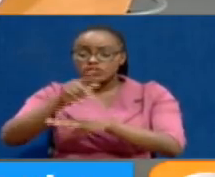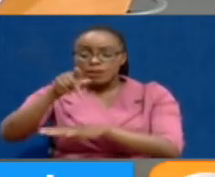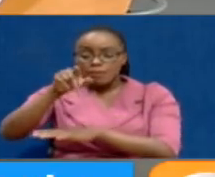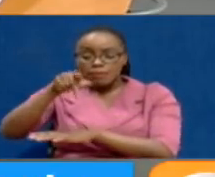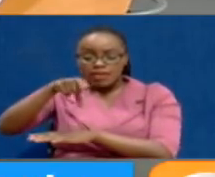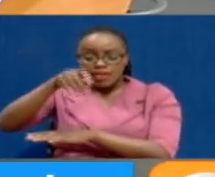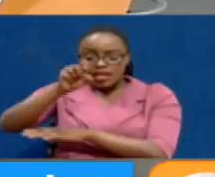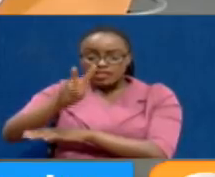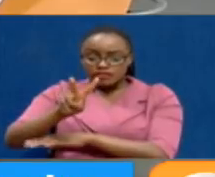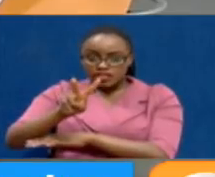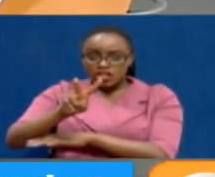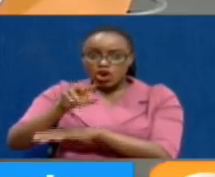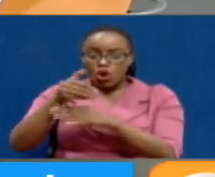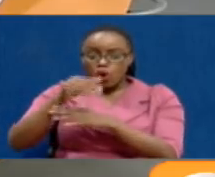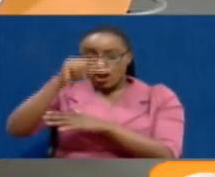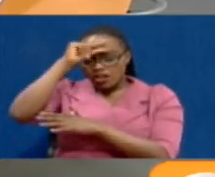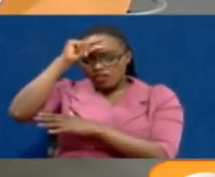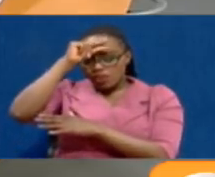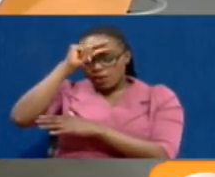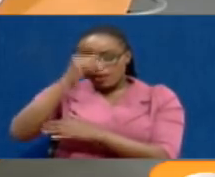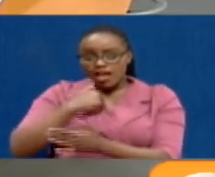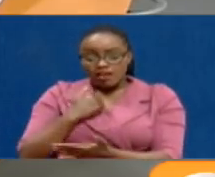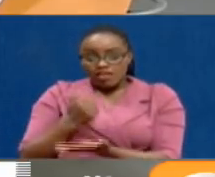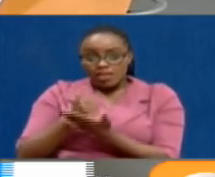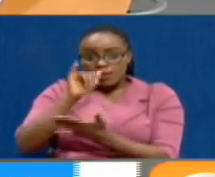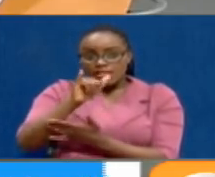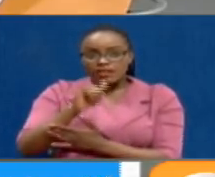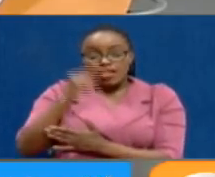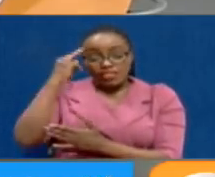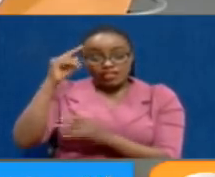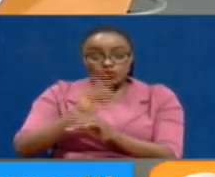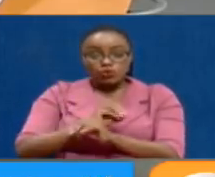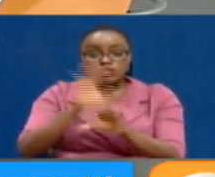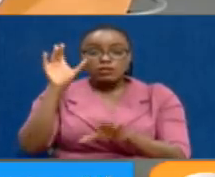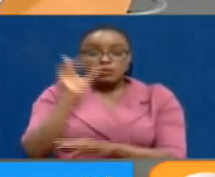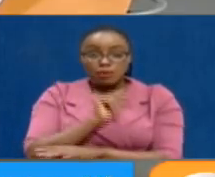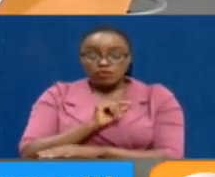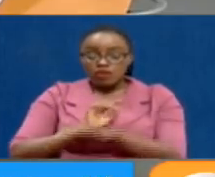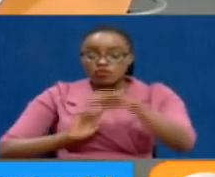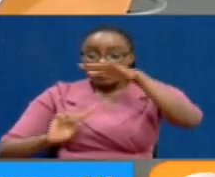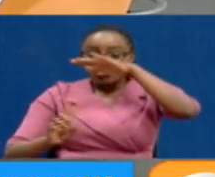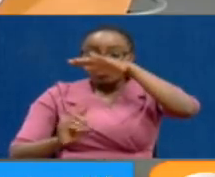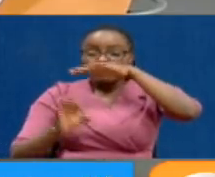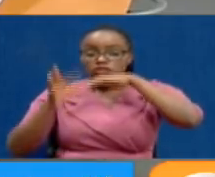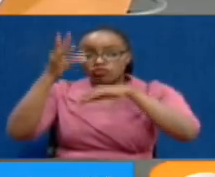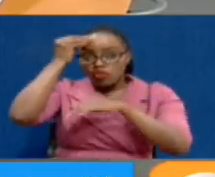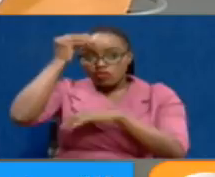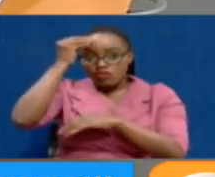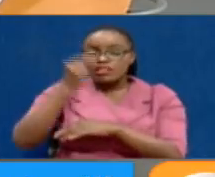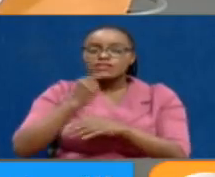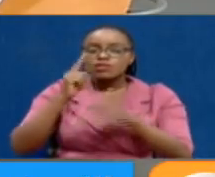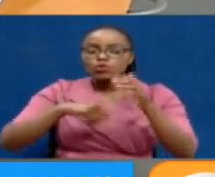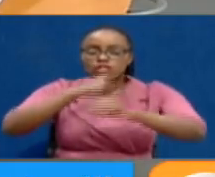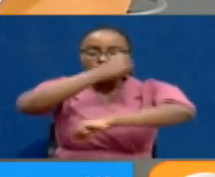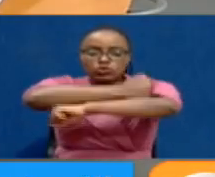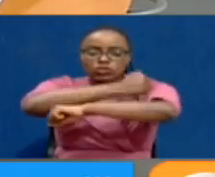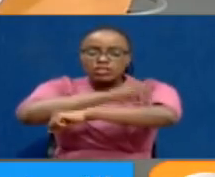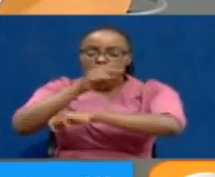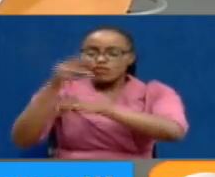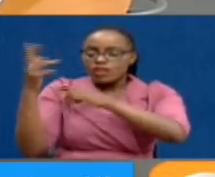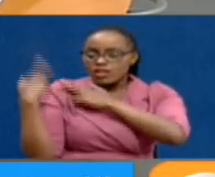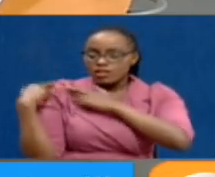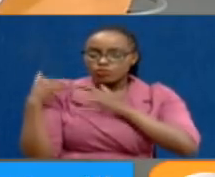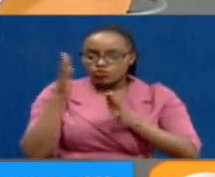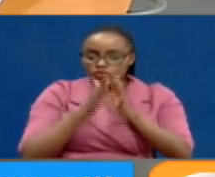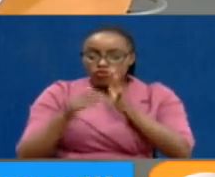of transportation, or the government has catered for that? I think that was clarified earlier on by the Ministry of Education, where they said the schools should organize for